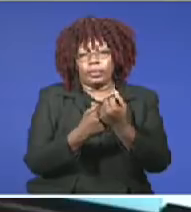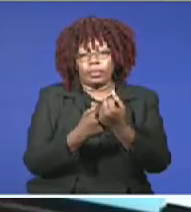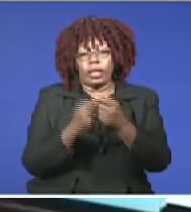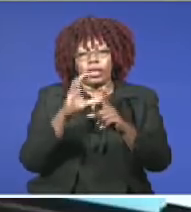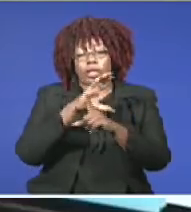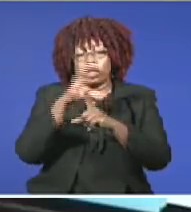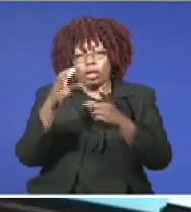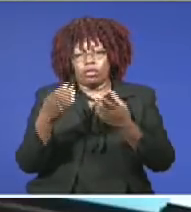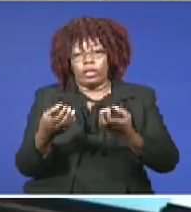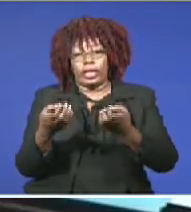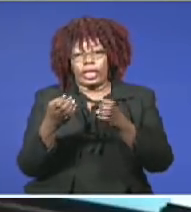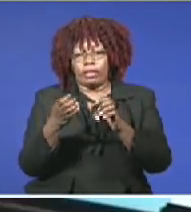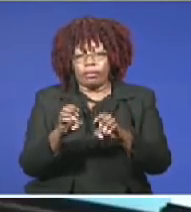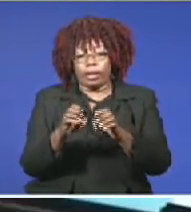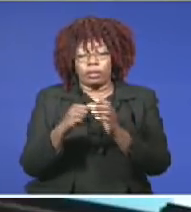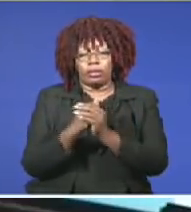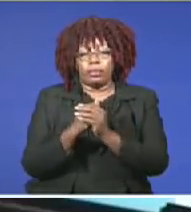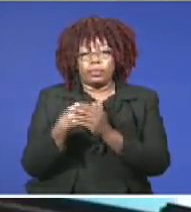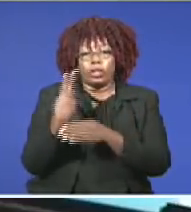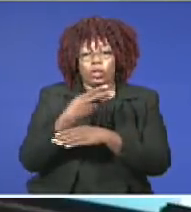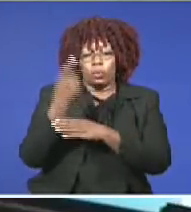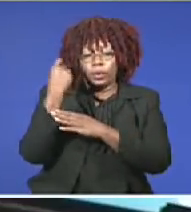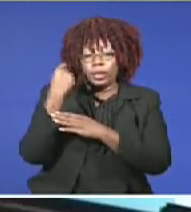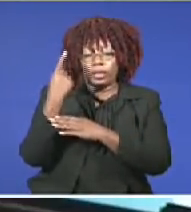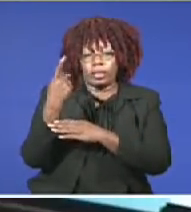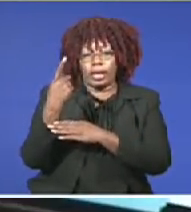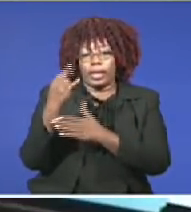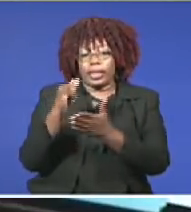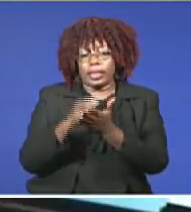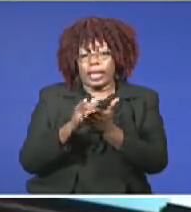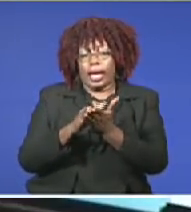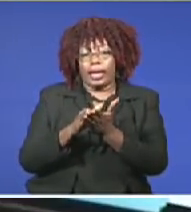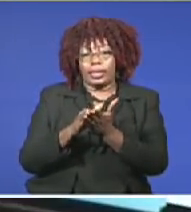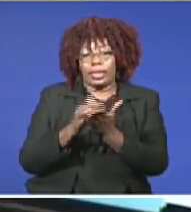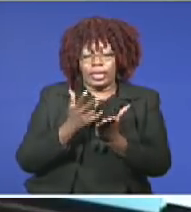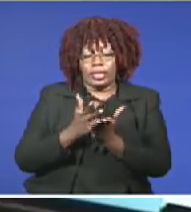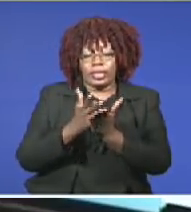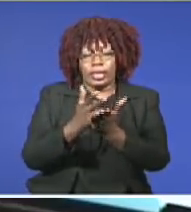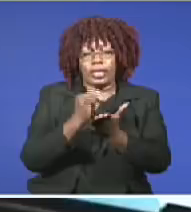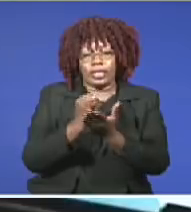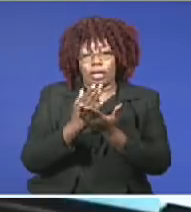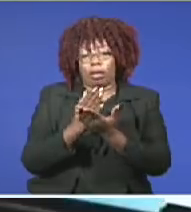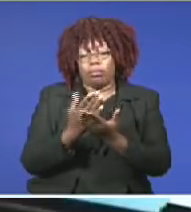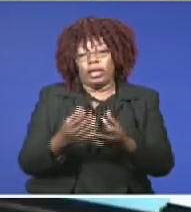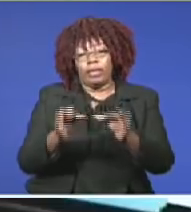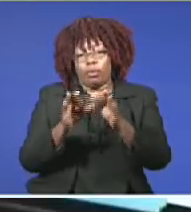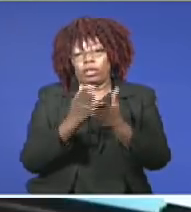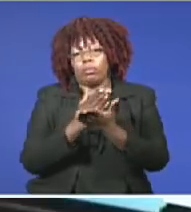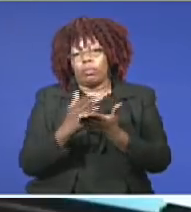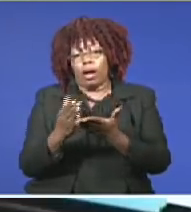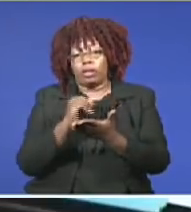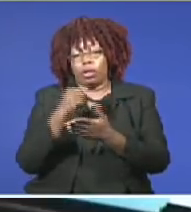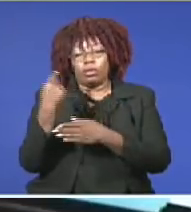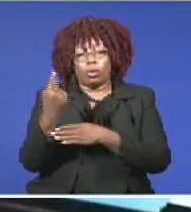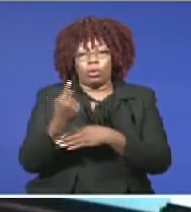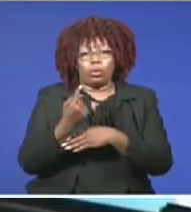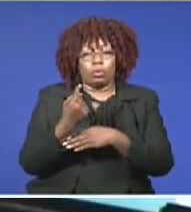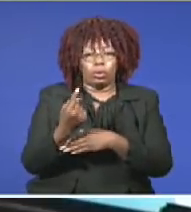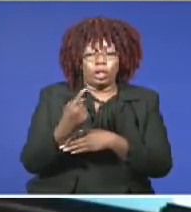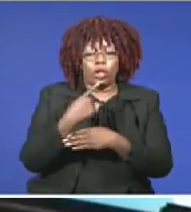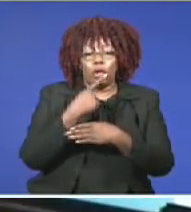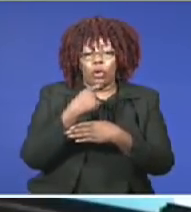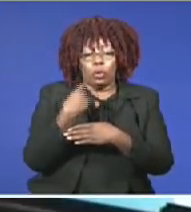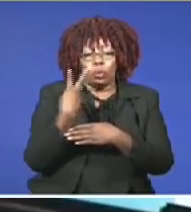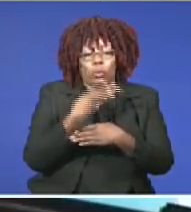cultural events. We understand that sailing is a very important part of not only who